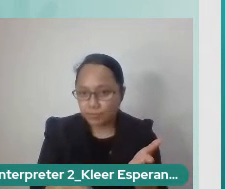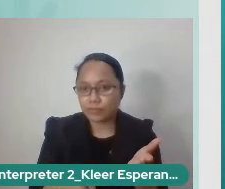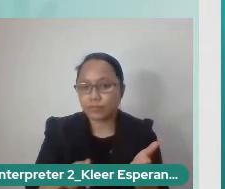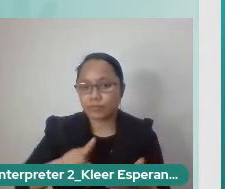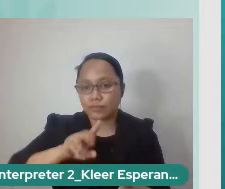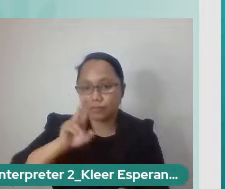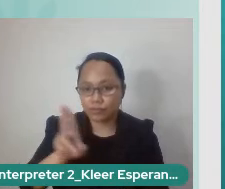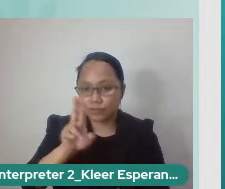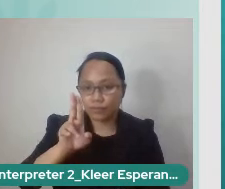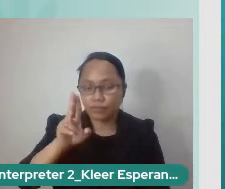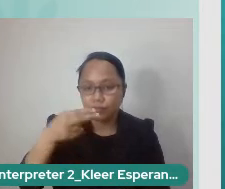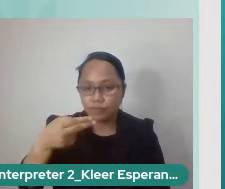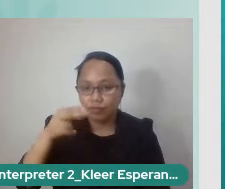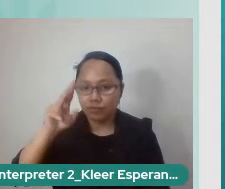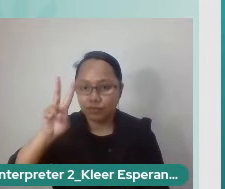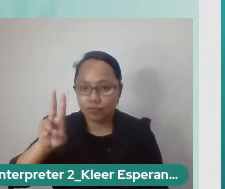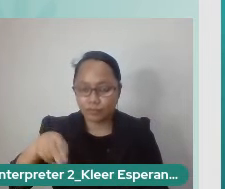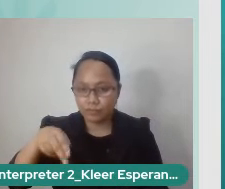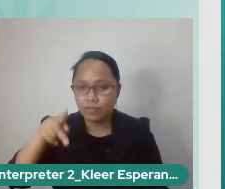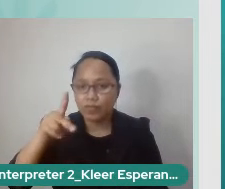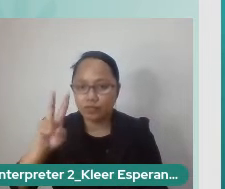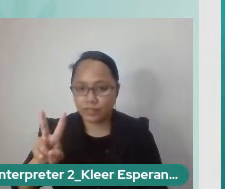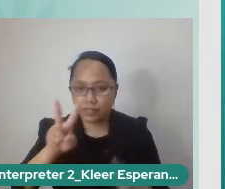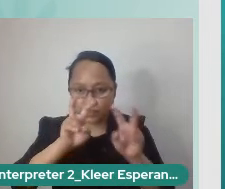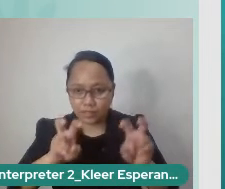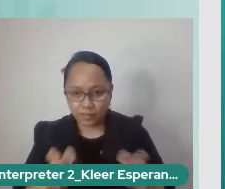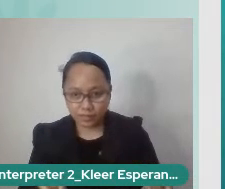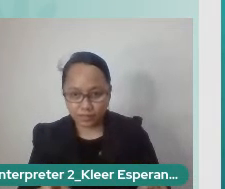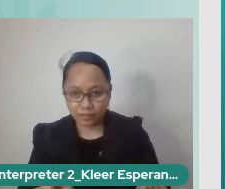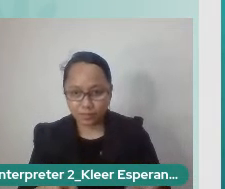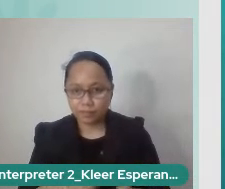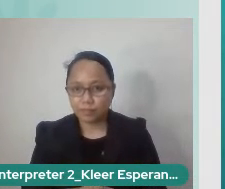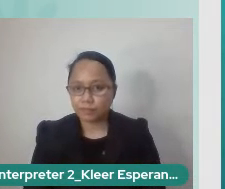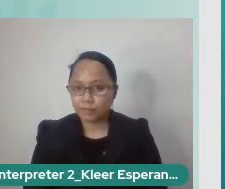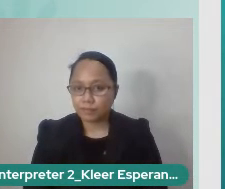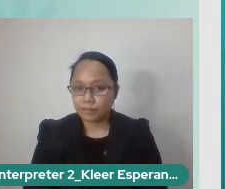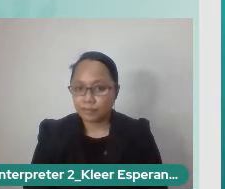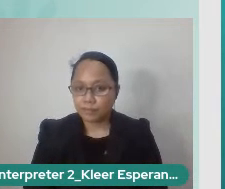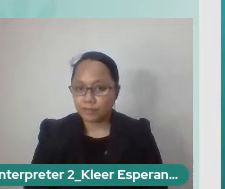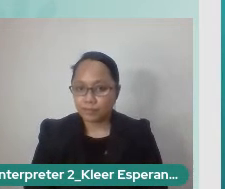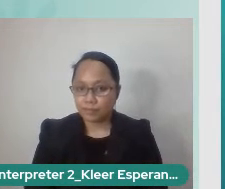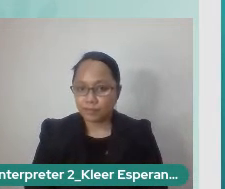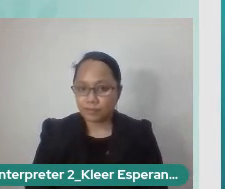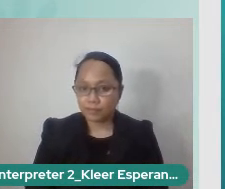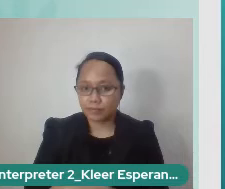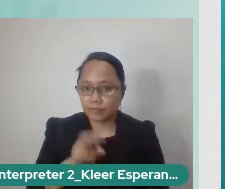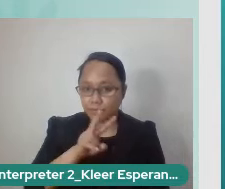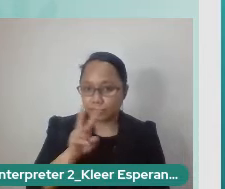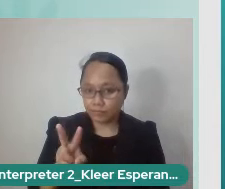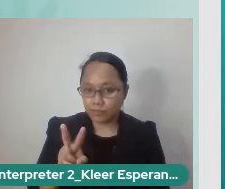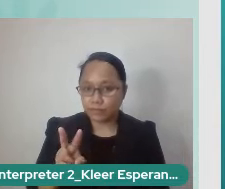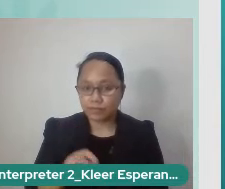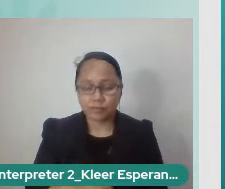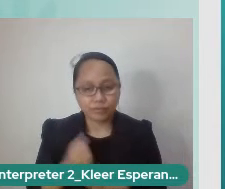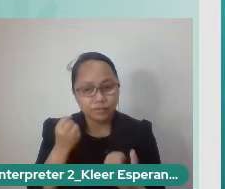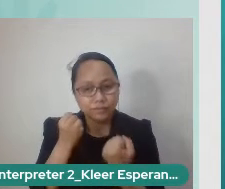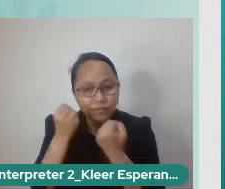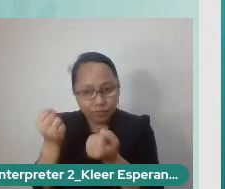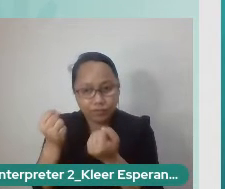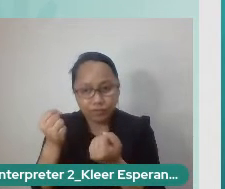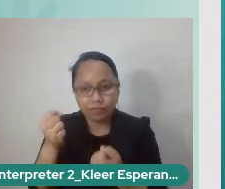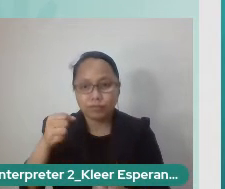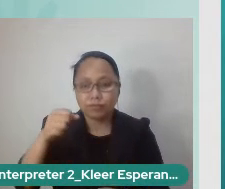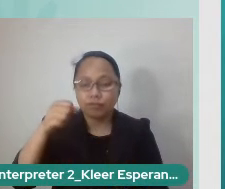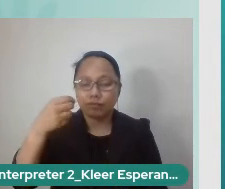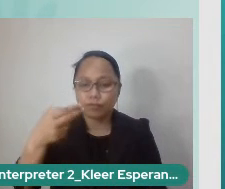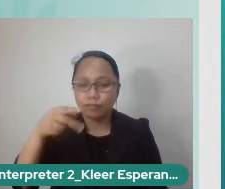continued until HPV testing is operational, but existing programs using VIA or visual inspection with acetic acid as